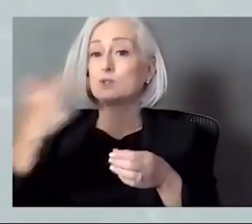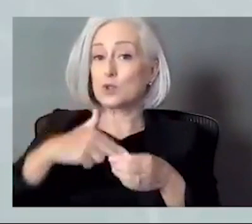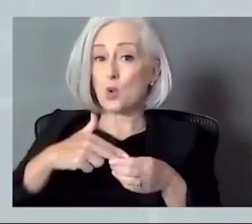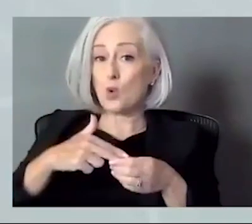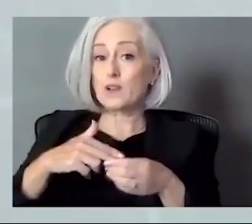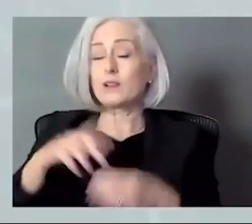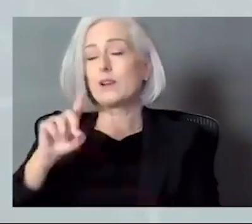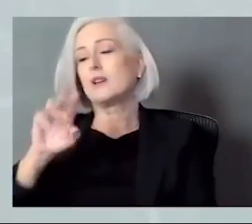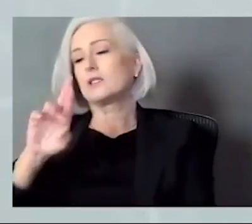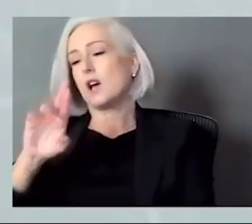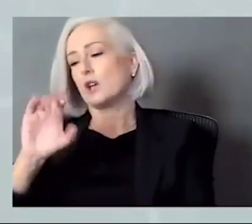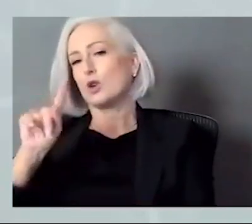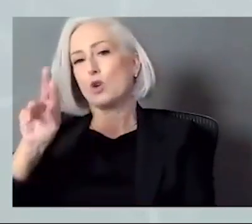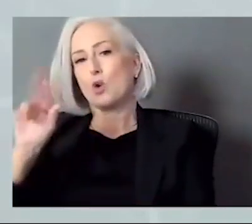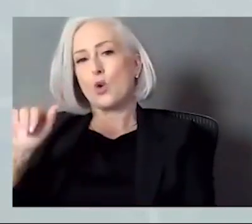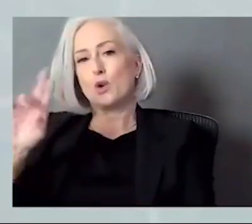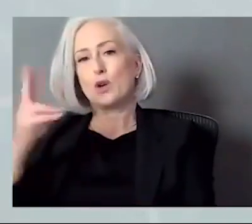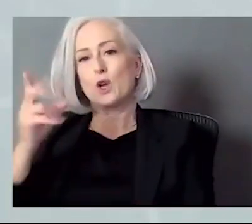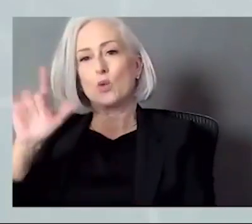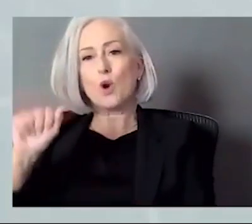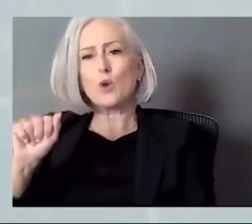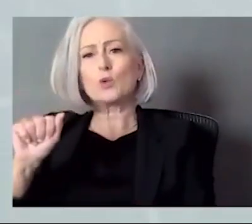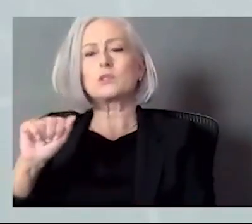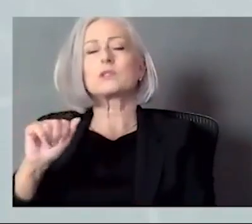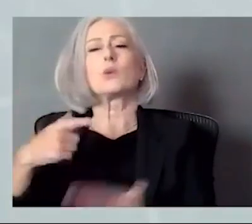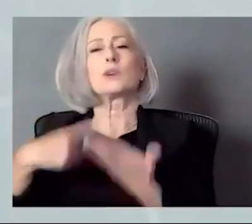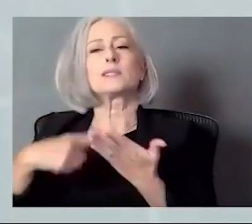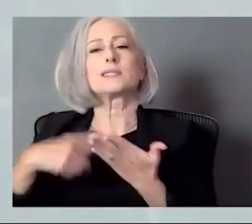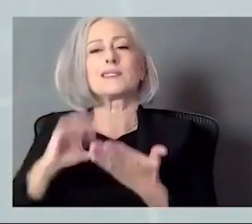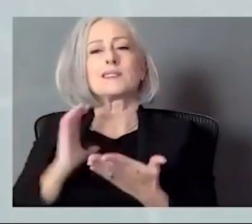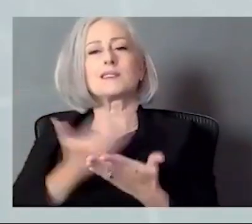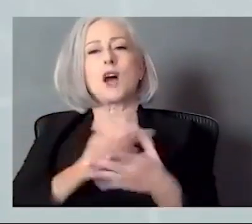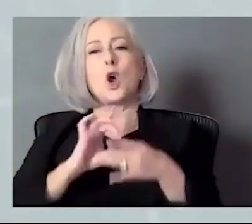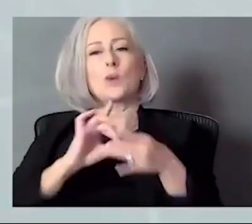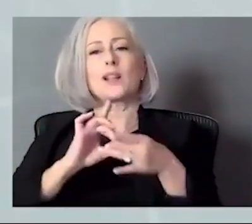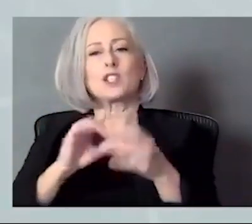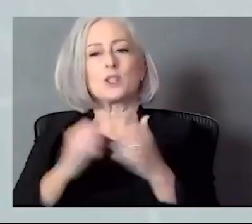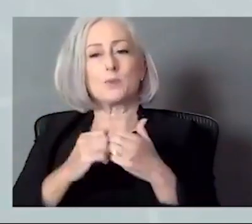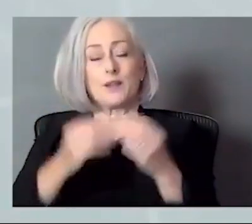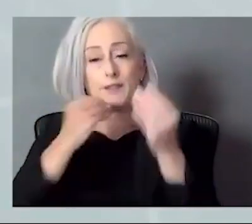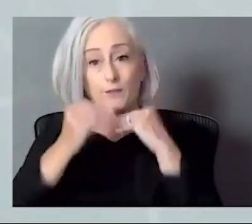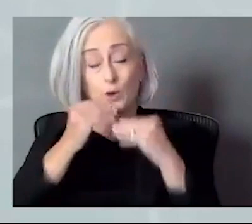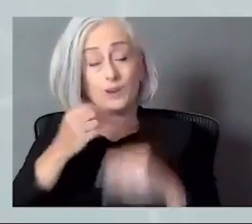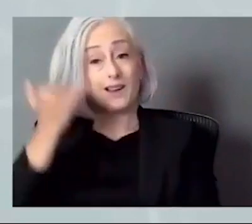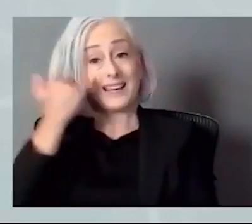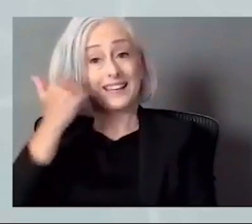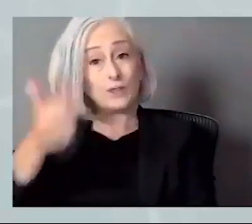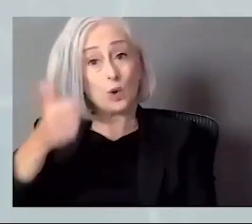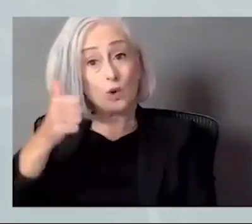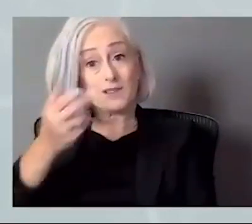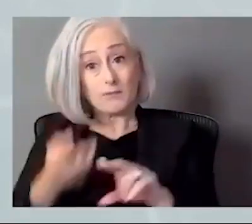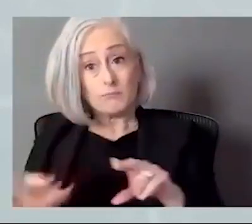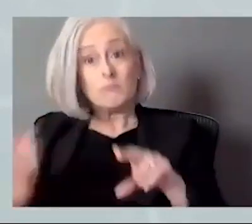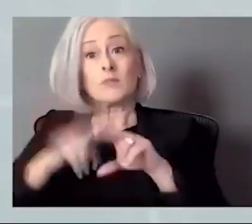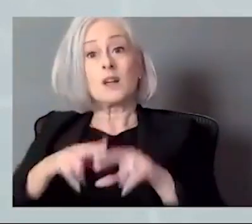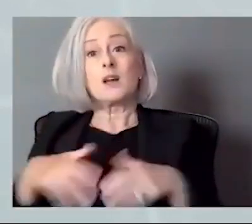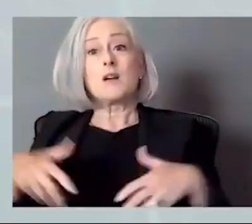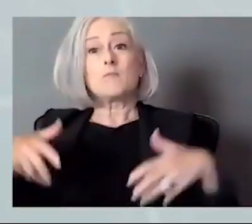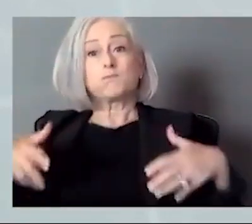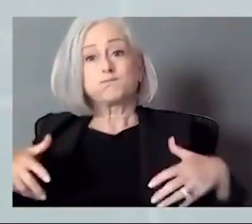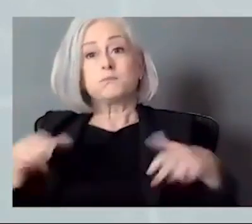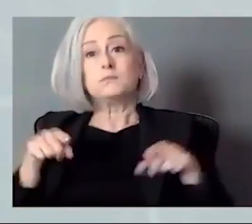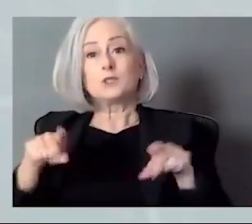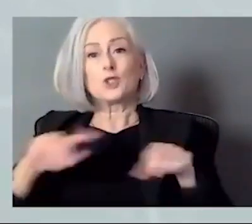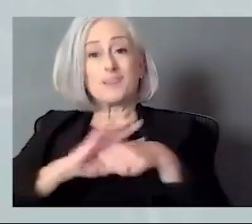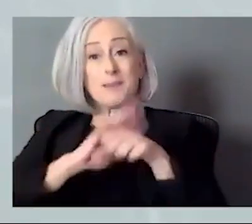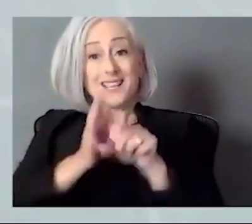relationship with food. And if you are one of those people who packed on the pounds, you are in good company. We're going to show you why. We're going to hear from some folks out in the community